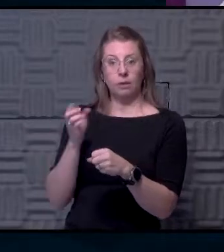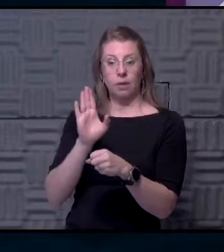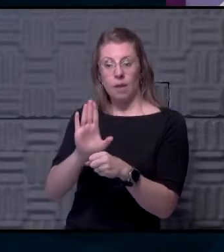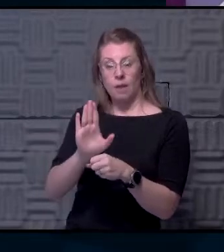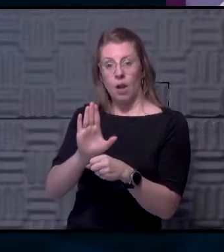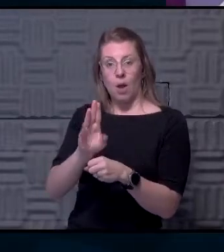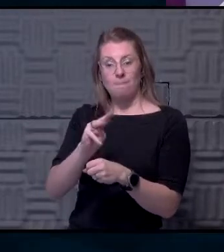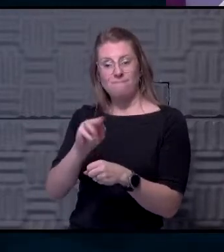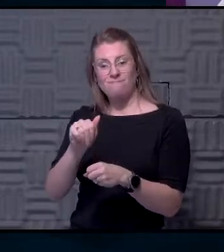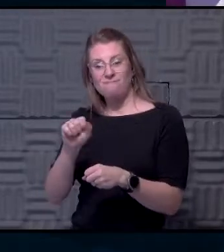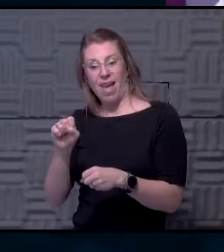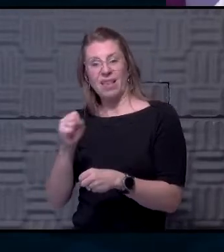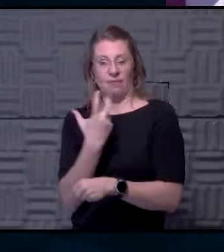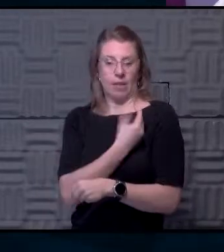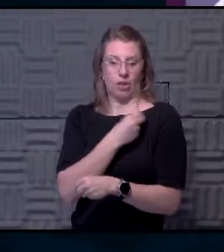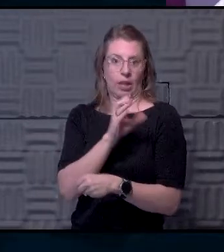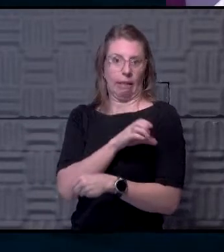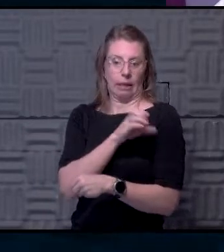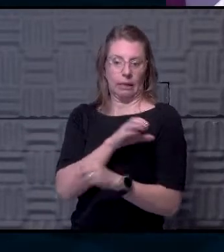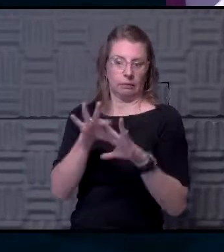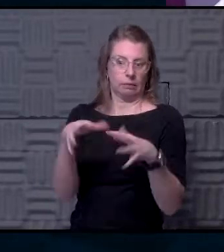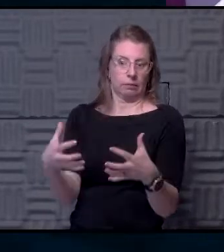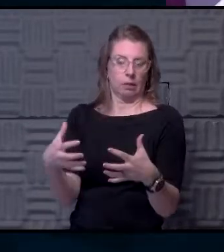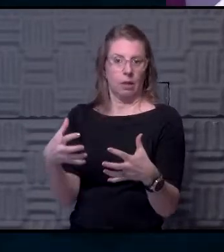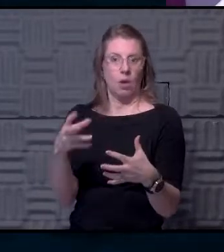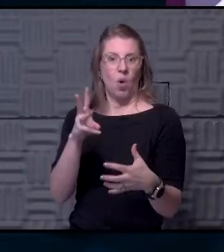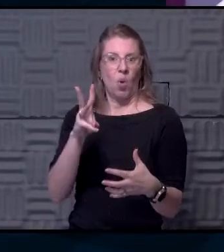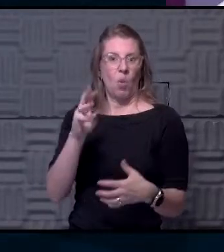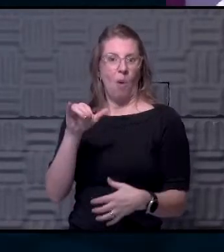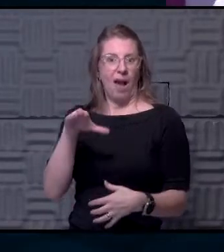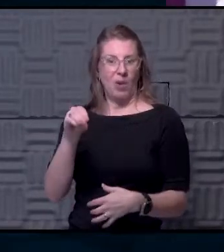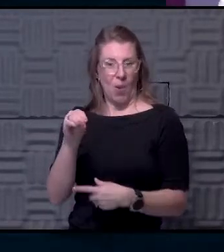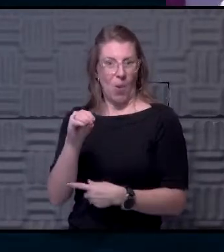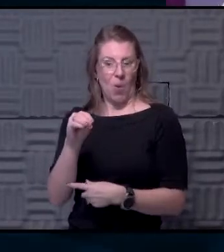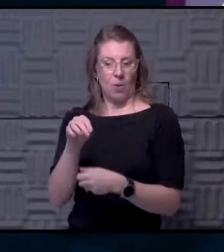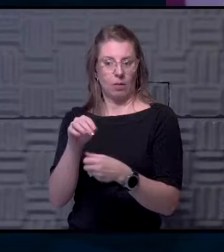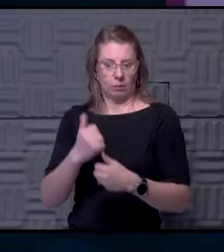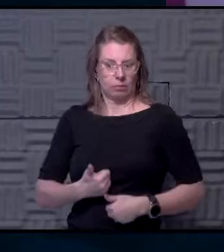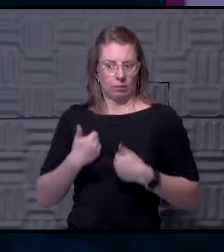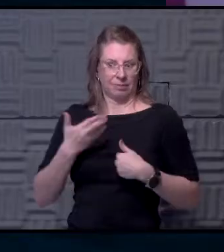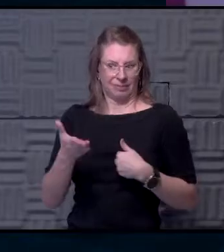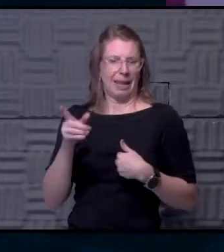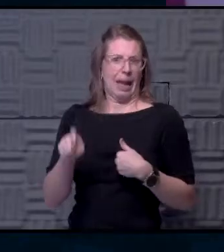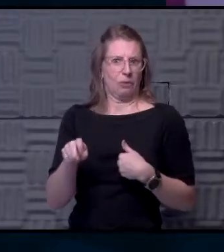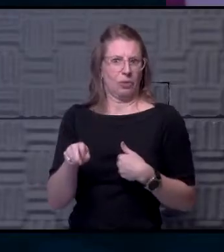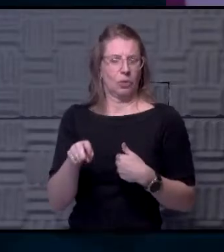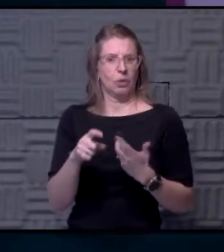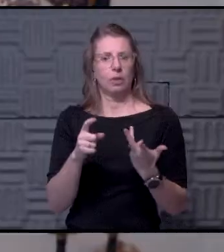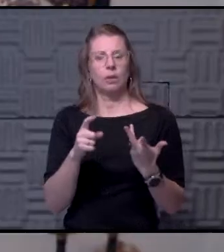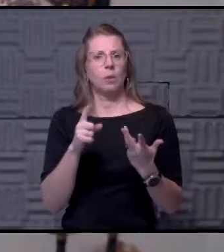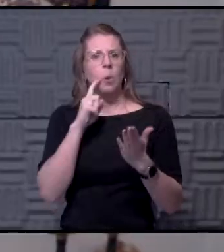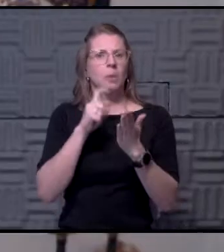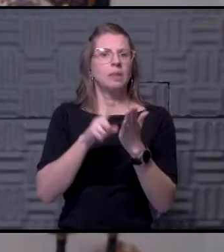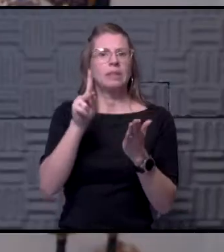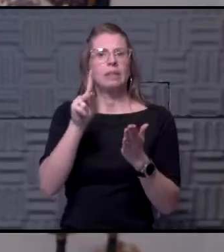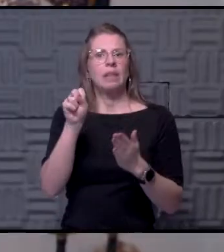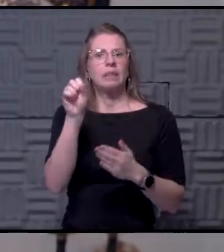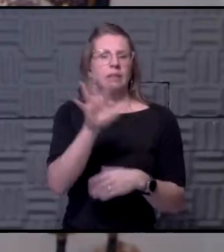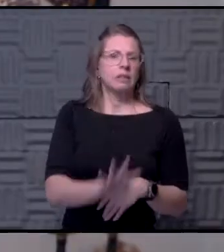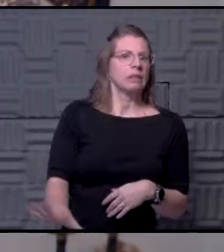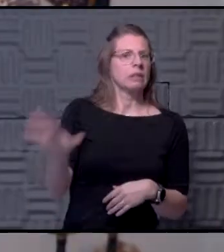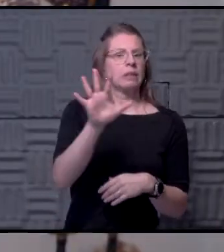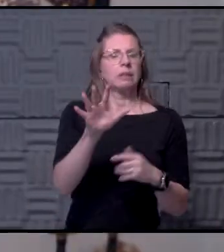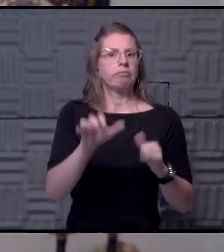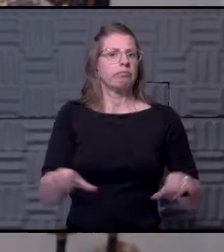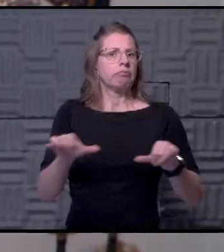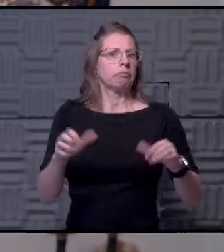their mass vaccination clinics, and I'm assuming you have to be a Wyandotte County resident. Are you seeing that across the state? What's going on out there? Yeah, as